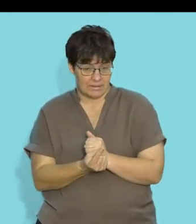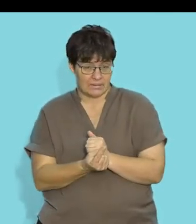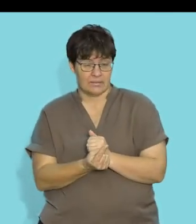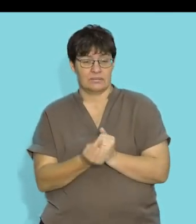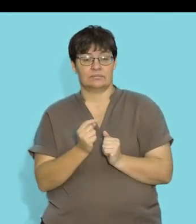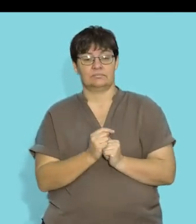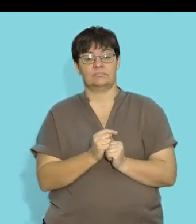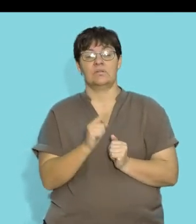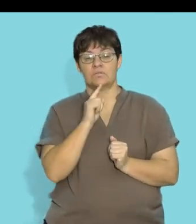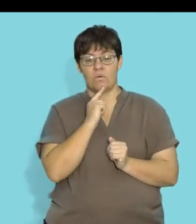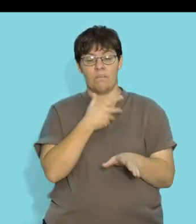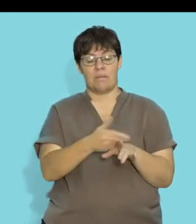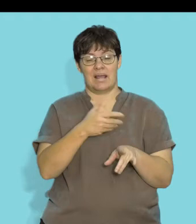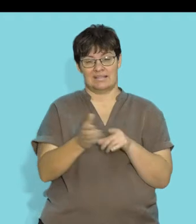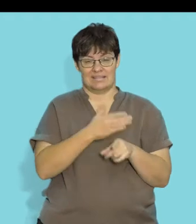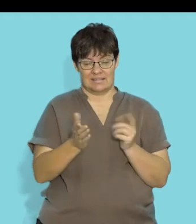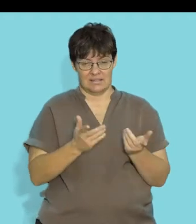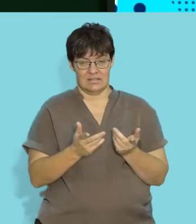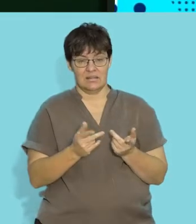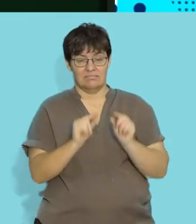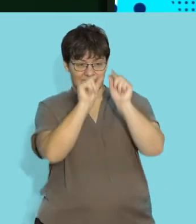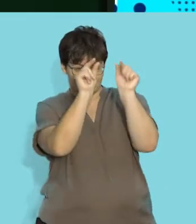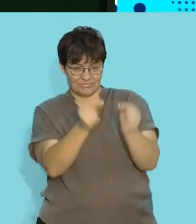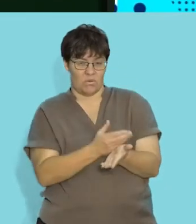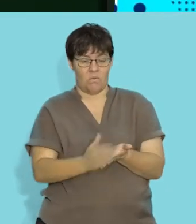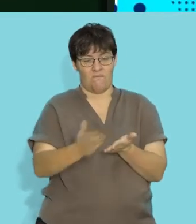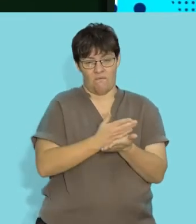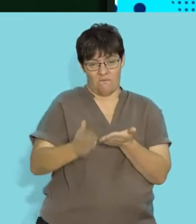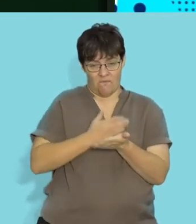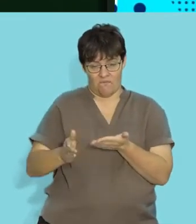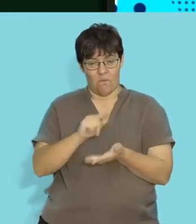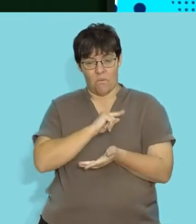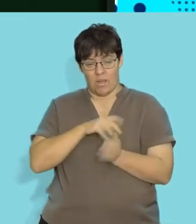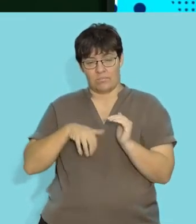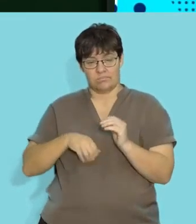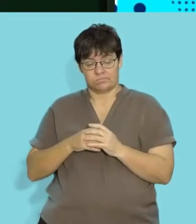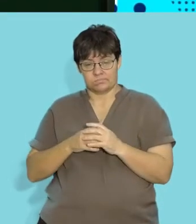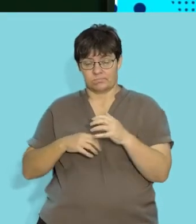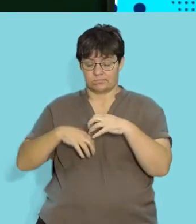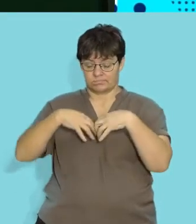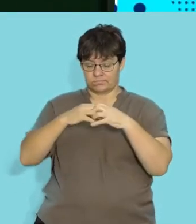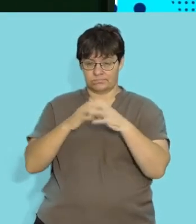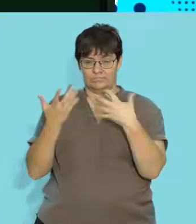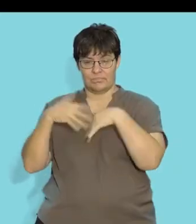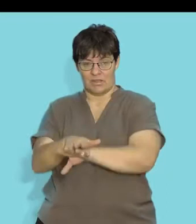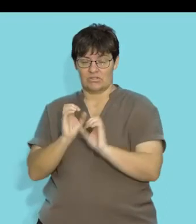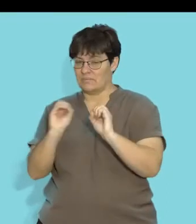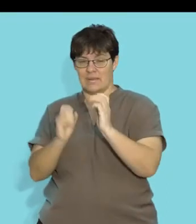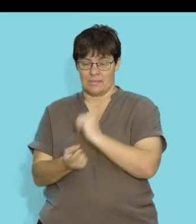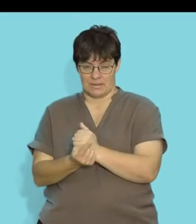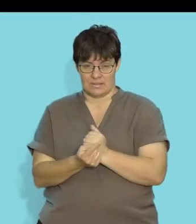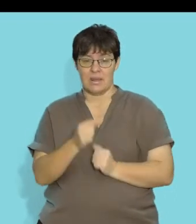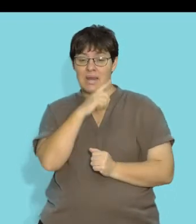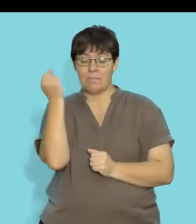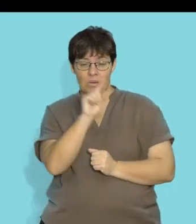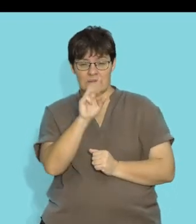again, the cyclic events of the release of blood and endometrial tissue when fertilization has not occurred is referred to as the process